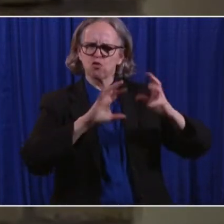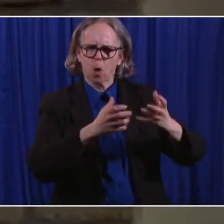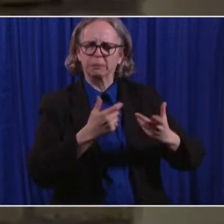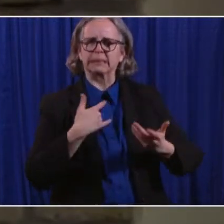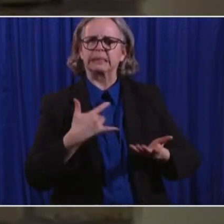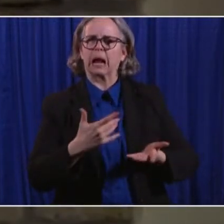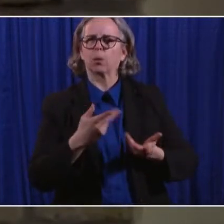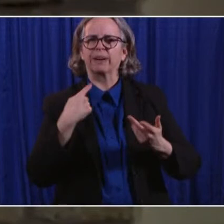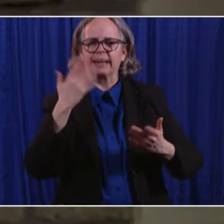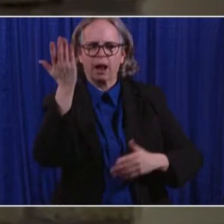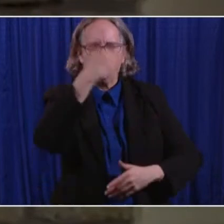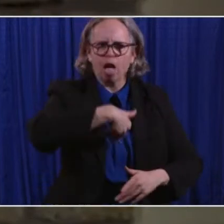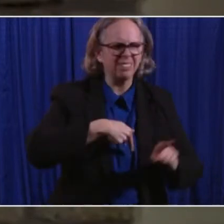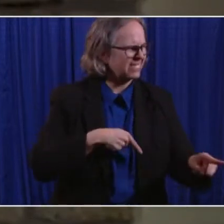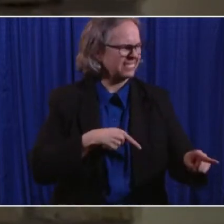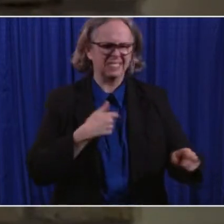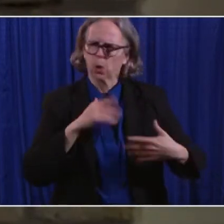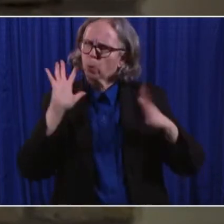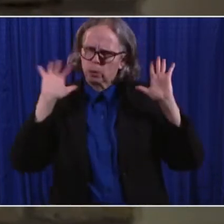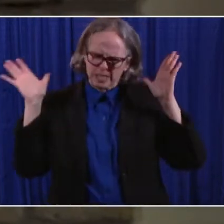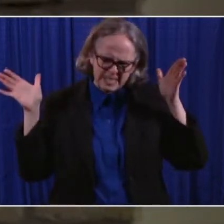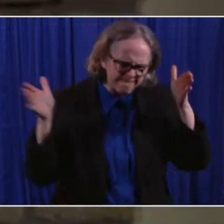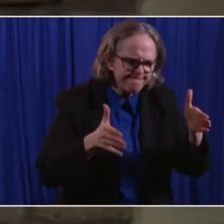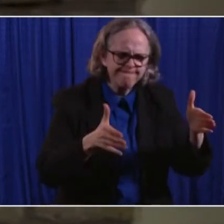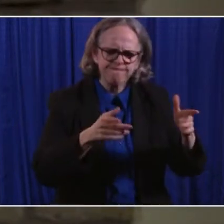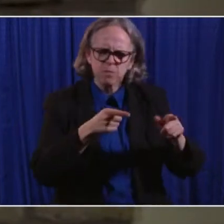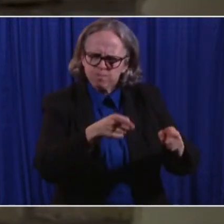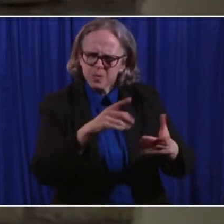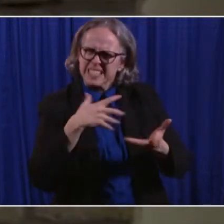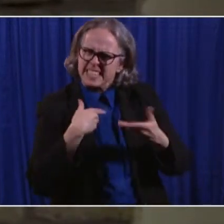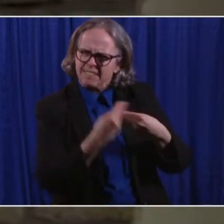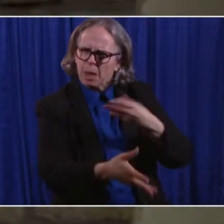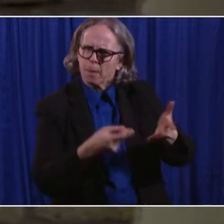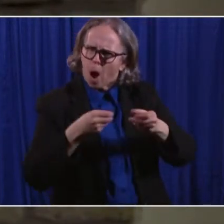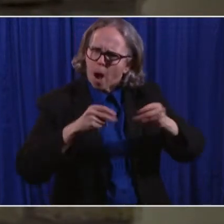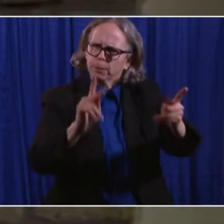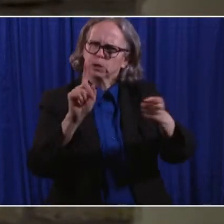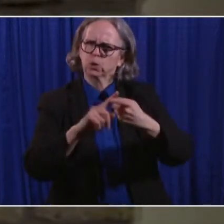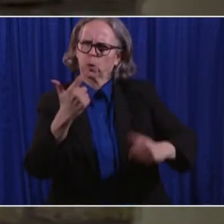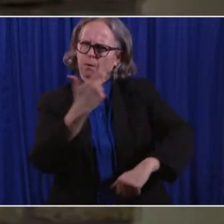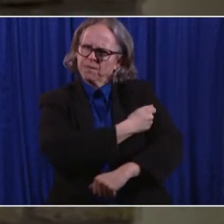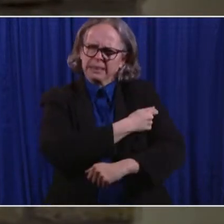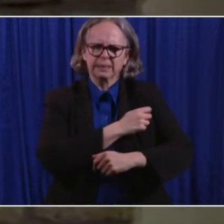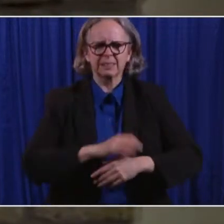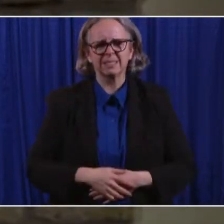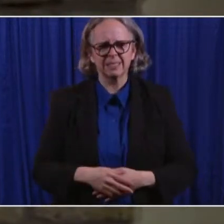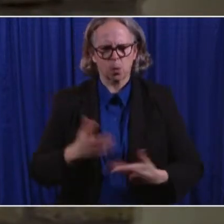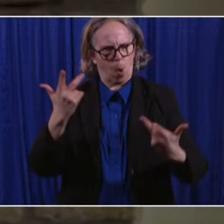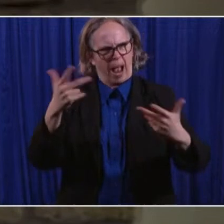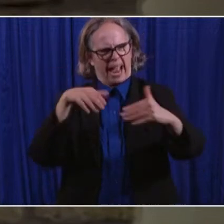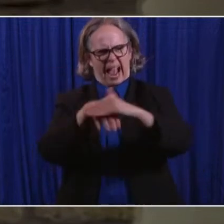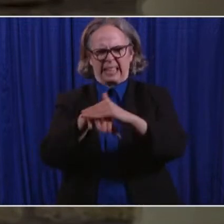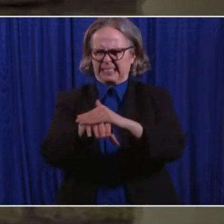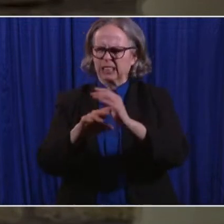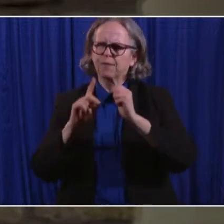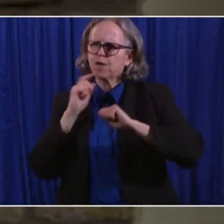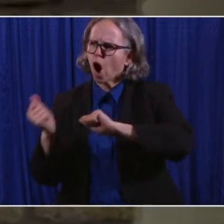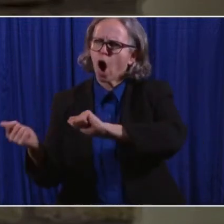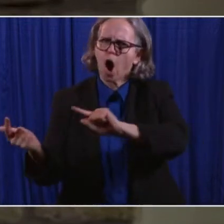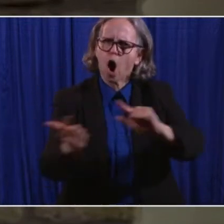get it. It's like everyone else, if they choose to get it. Our goal is to make it accessible for every